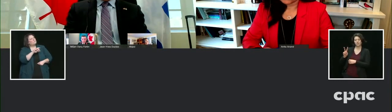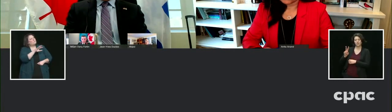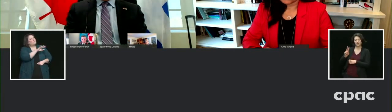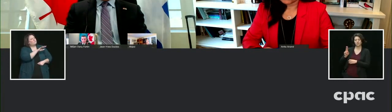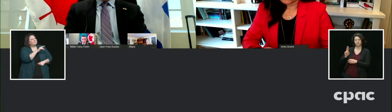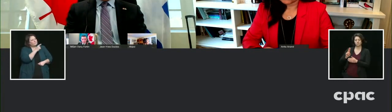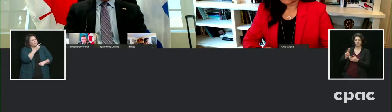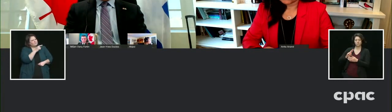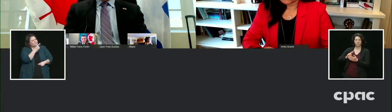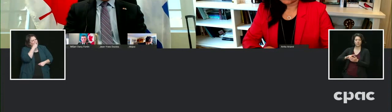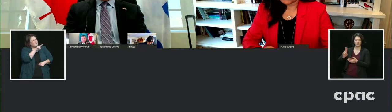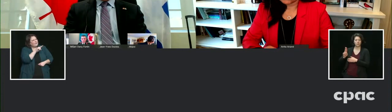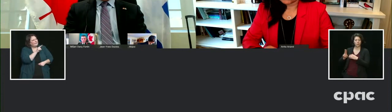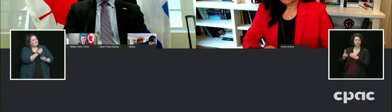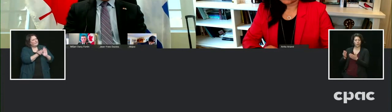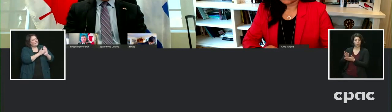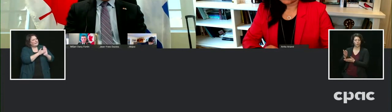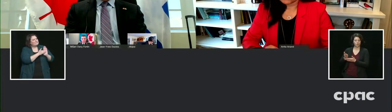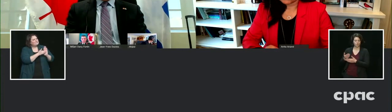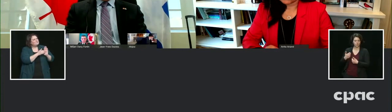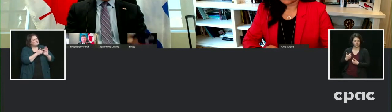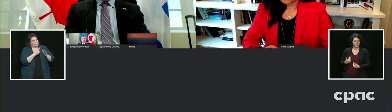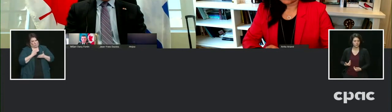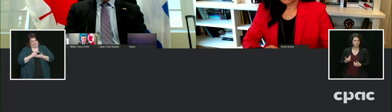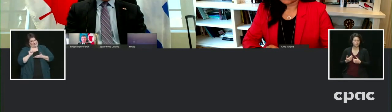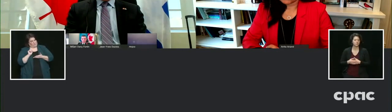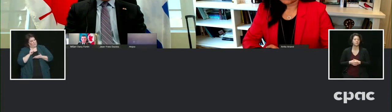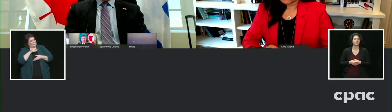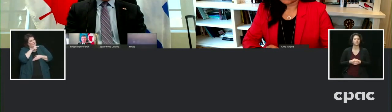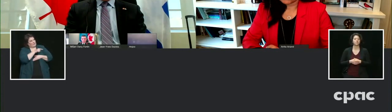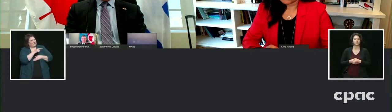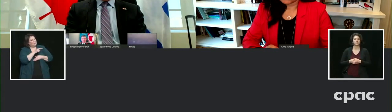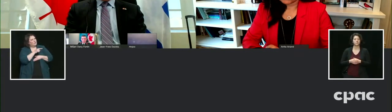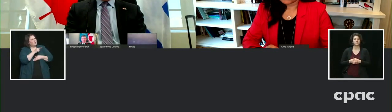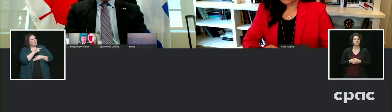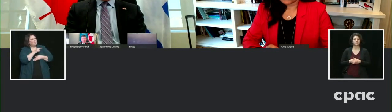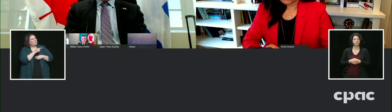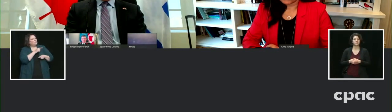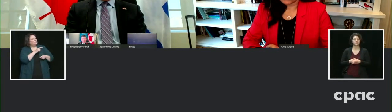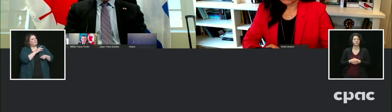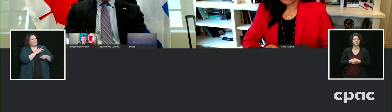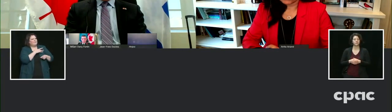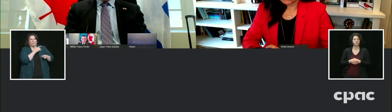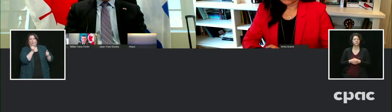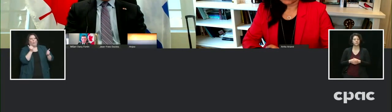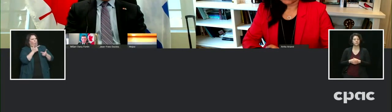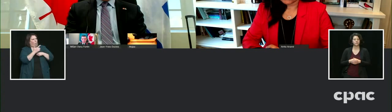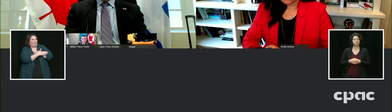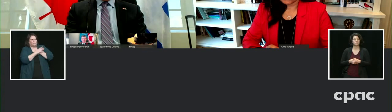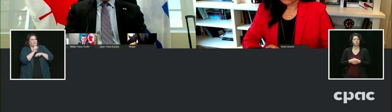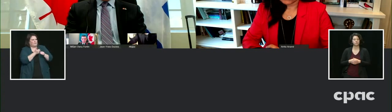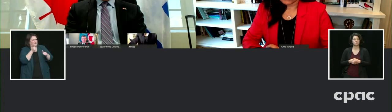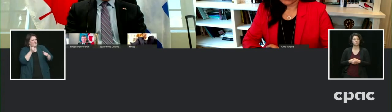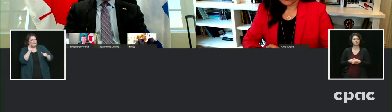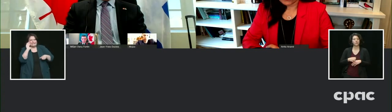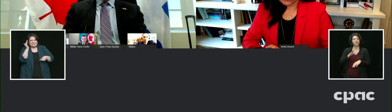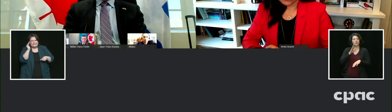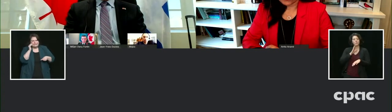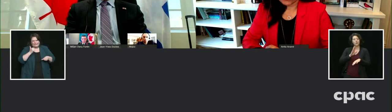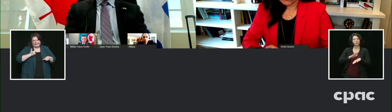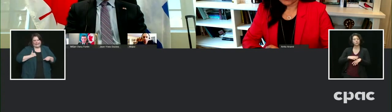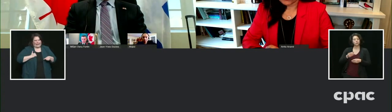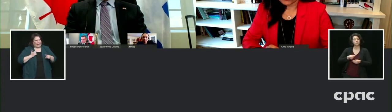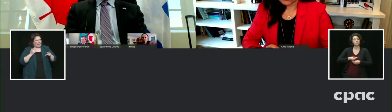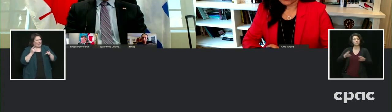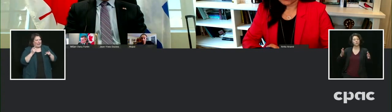about, how last week we were told that this was going to be equitable across all countries. However, now it seems that Canada is getting